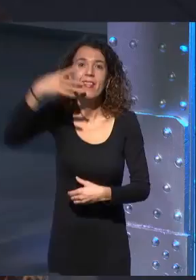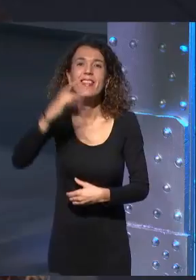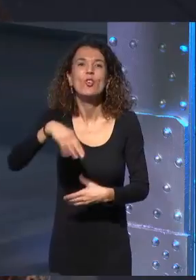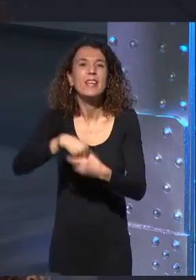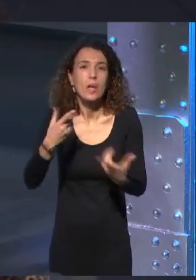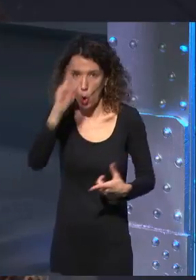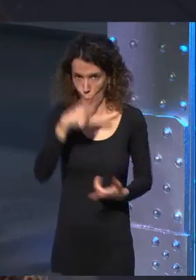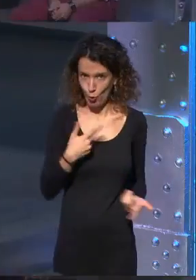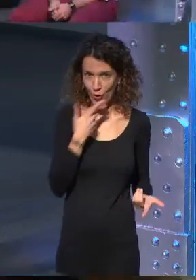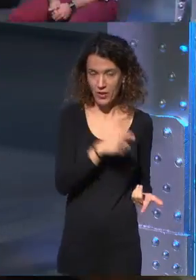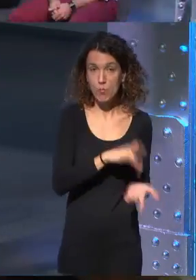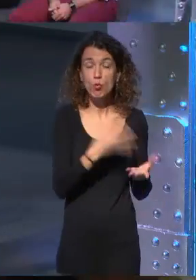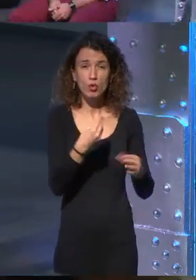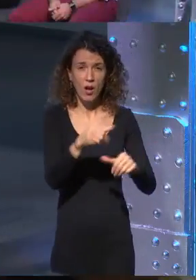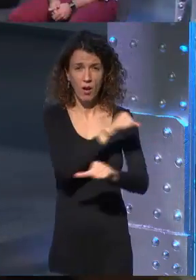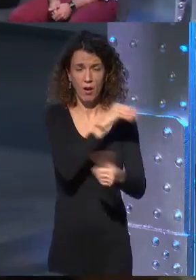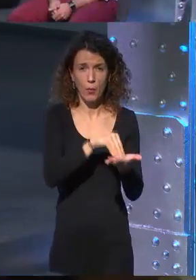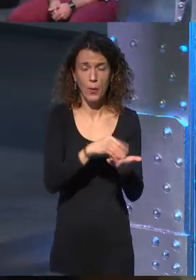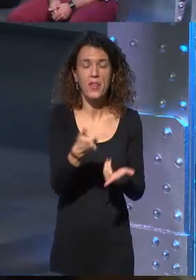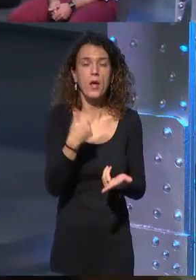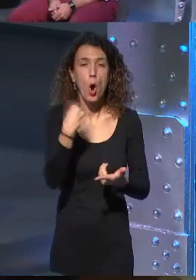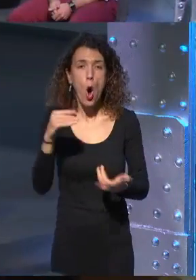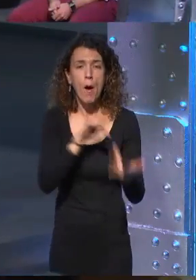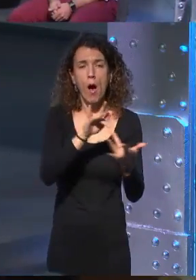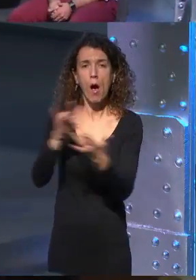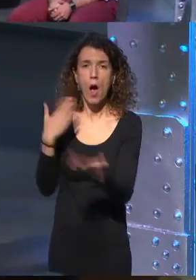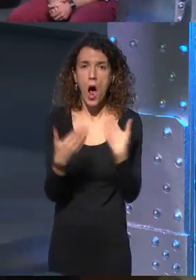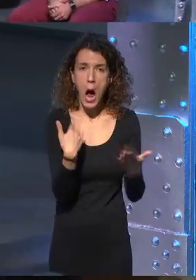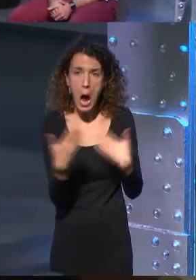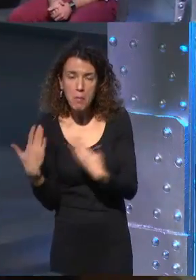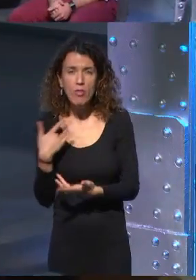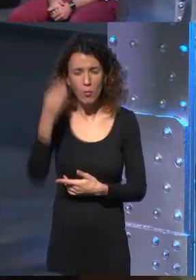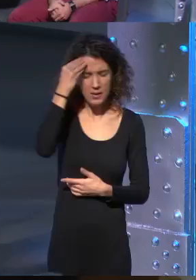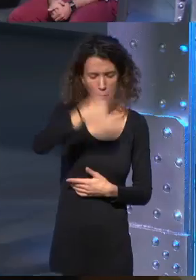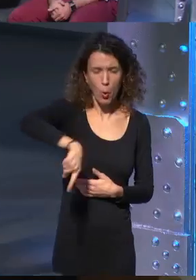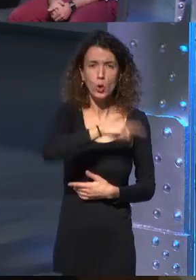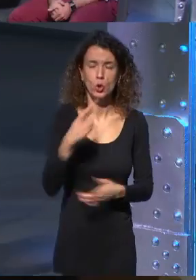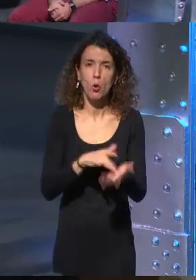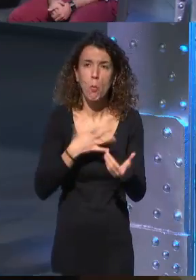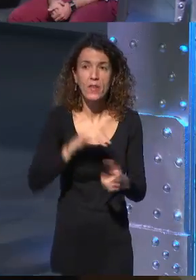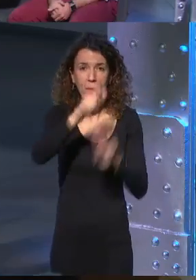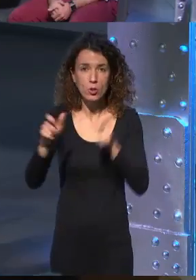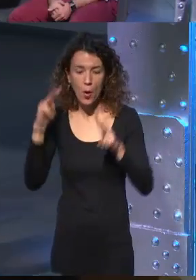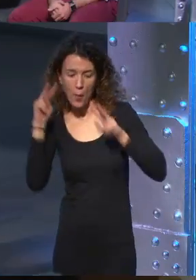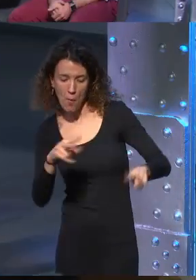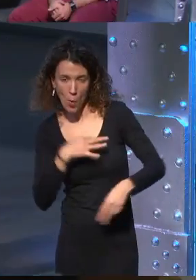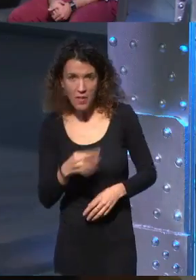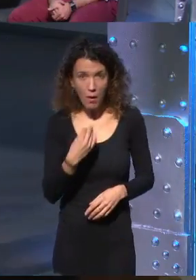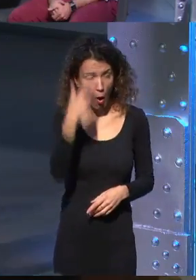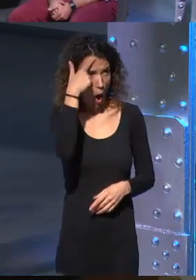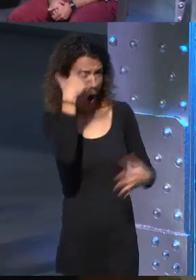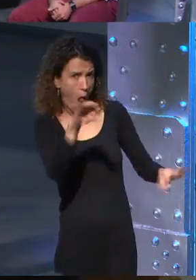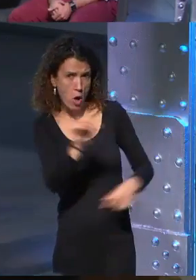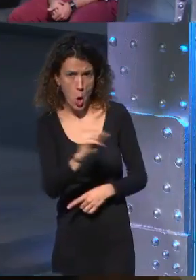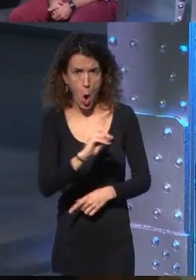risk, especially if we don't know who is behind. Sometimes I've talked to young people and I've told them, but don't